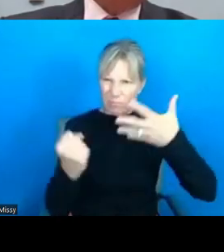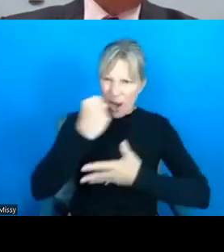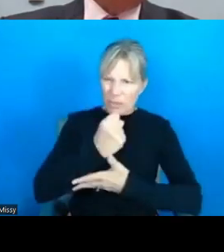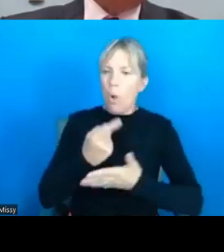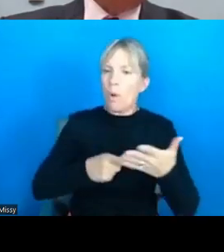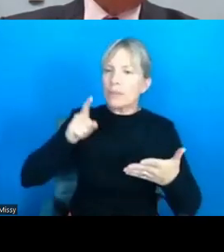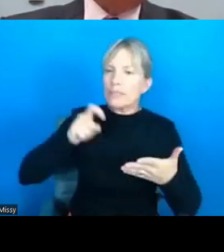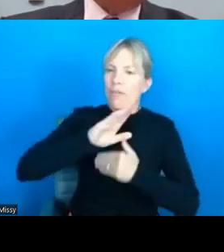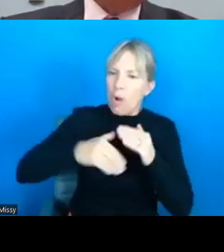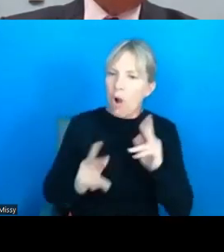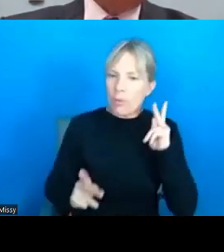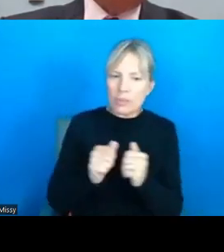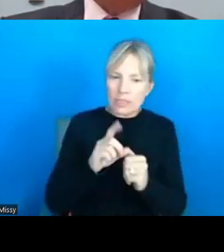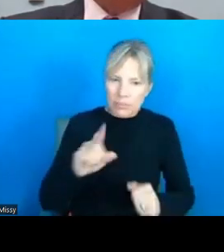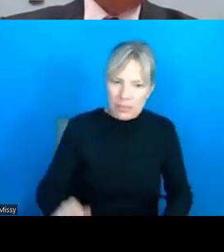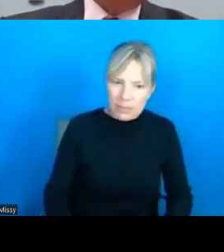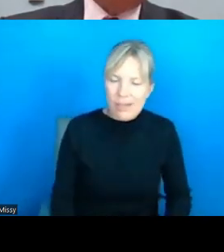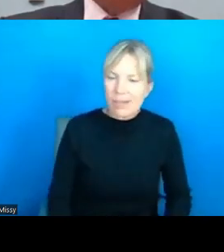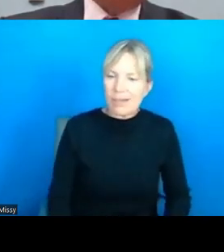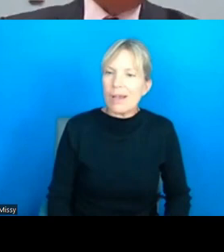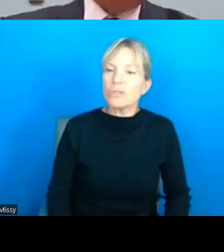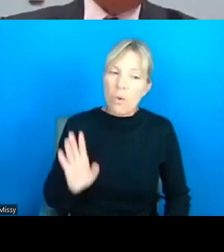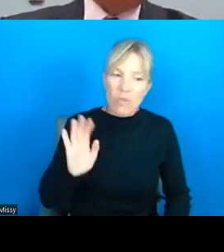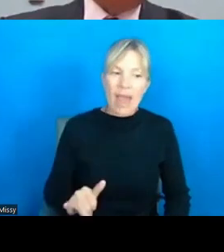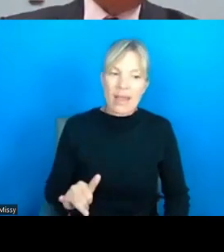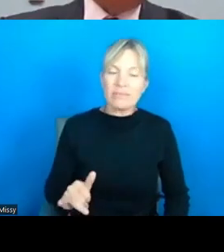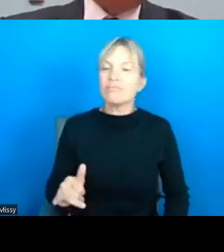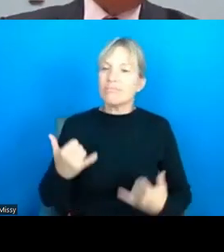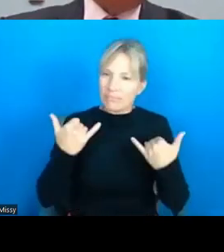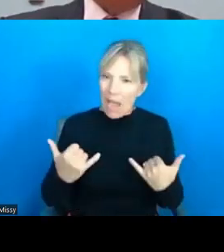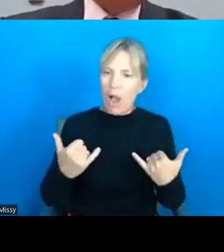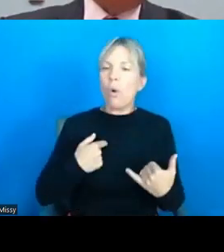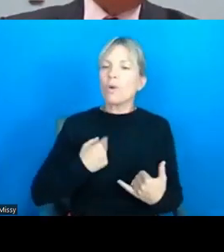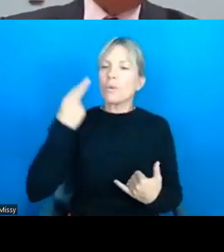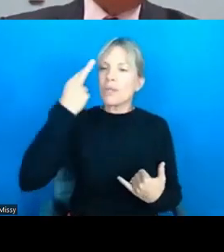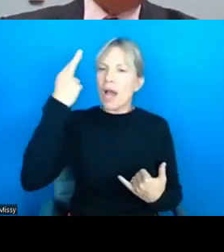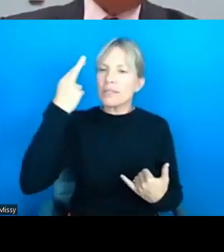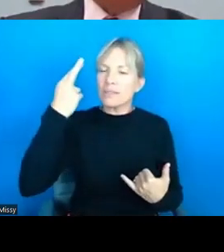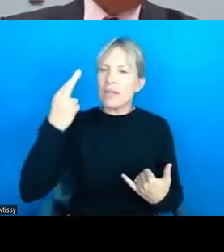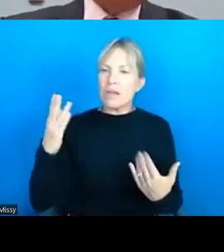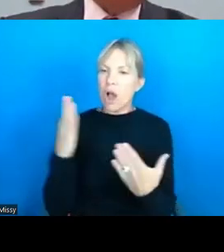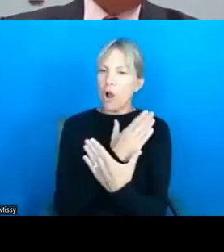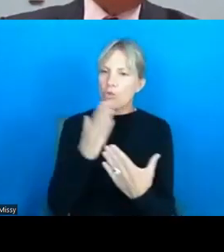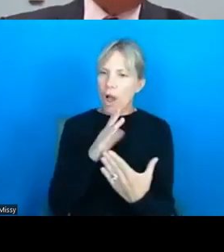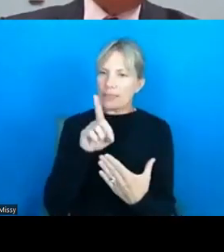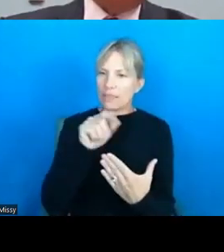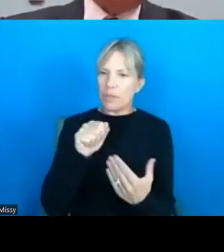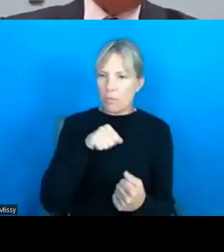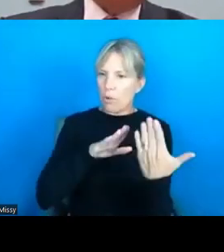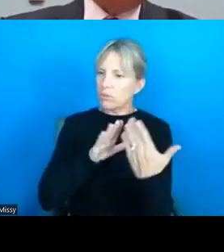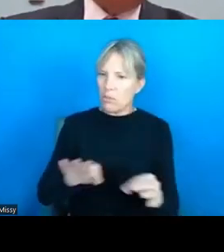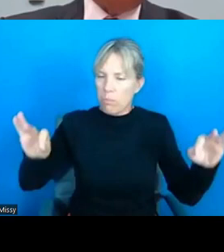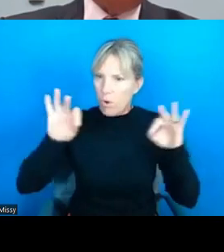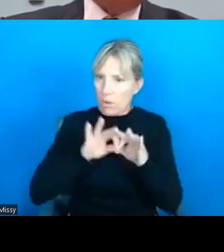needed by all people with disabilities. So that brought us to the realization that a cross-disability approach was important. You couldn't